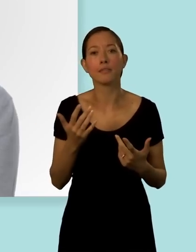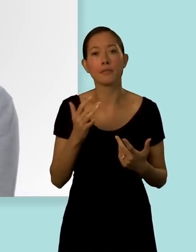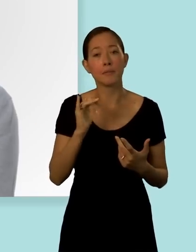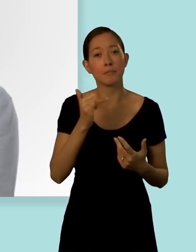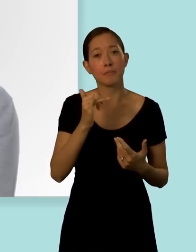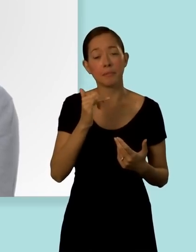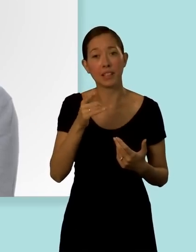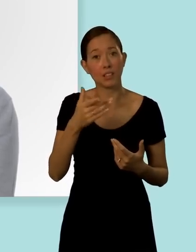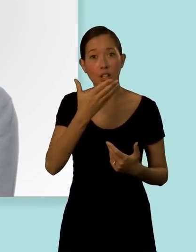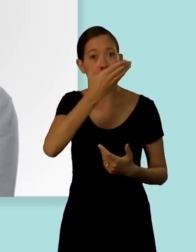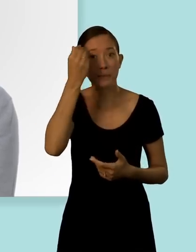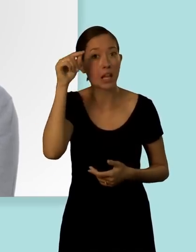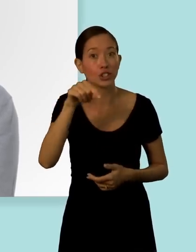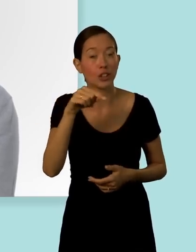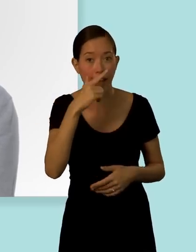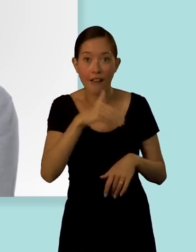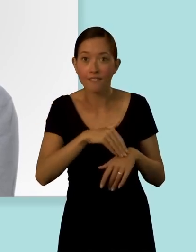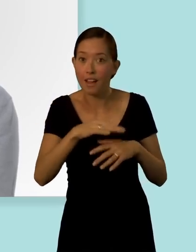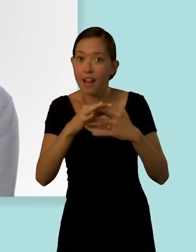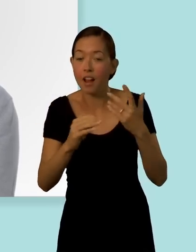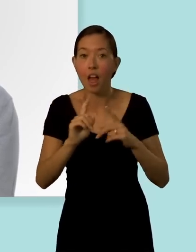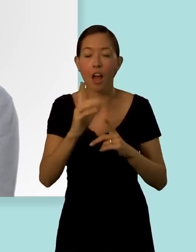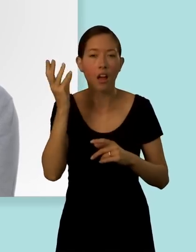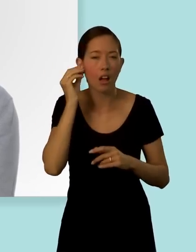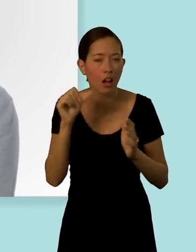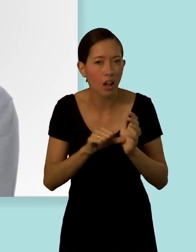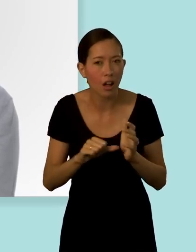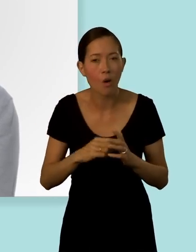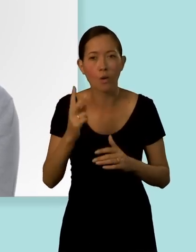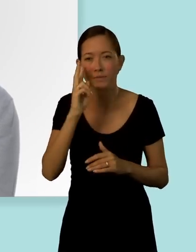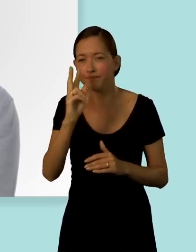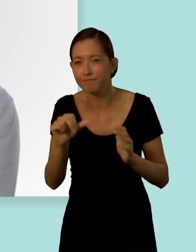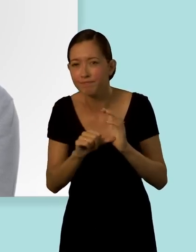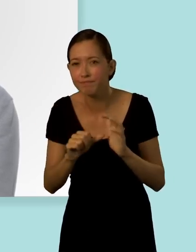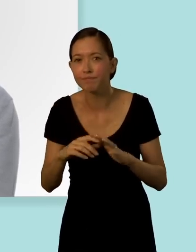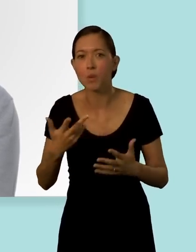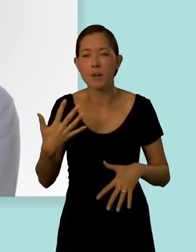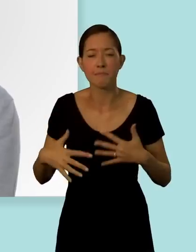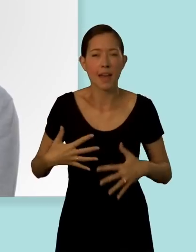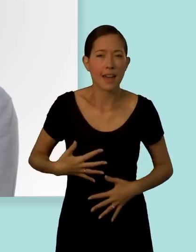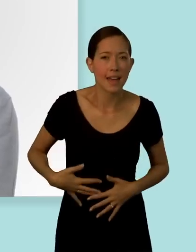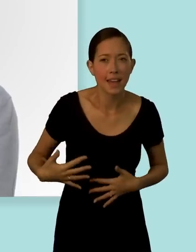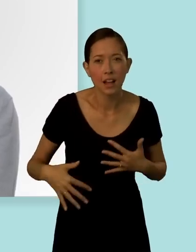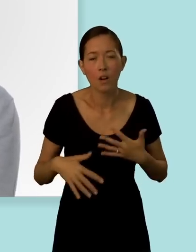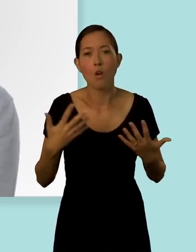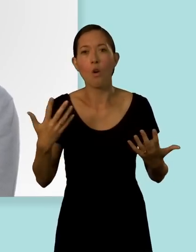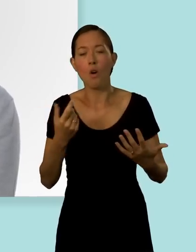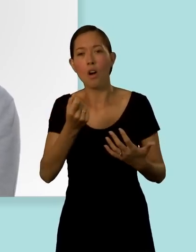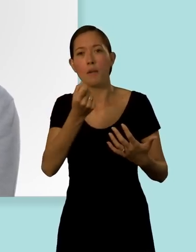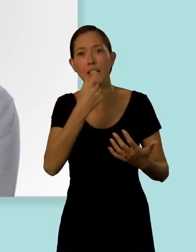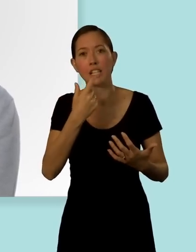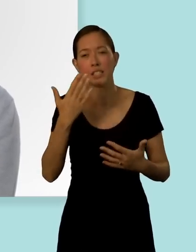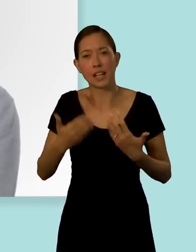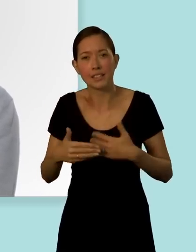or explain things differently. Bear in mind that other things, and not just dementia, can affect communication, like hearing